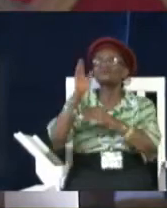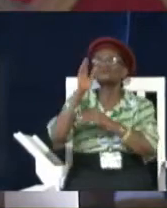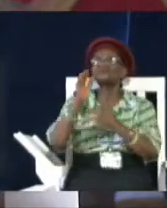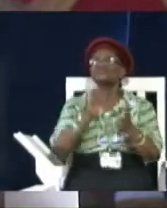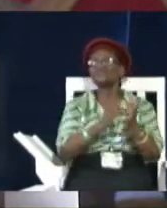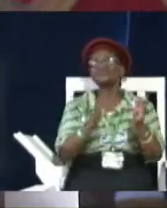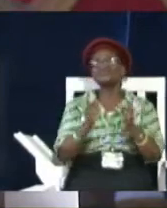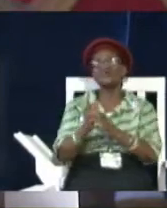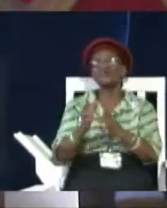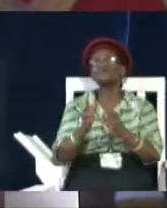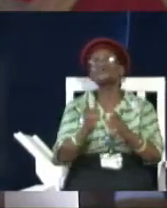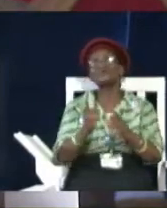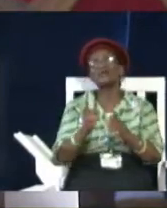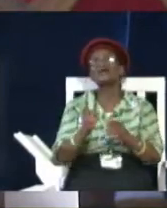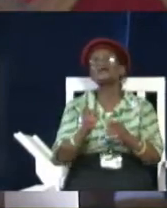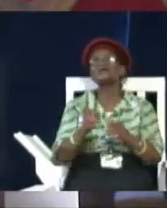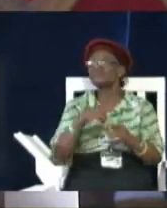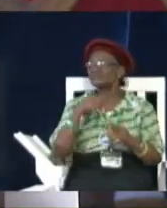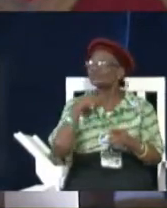And you will get what you came for.